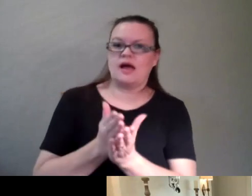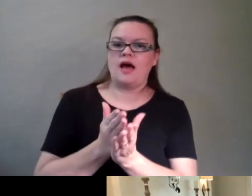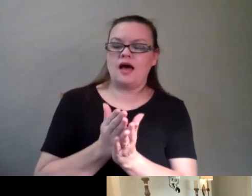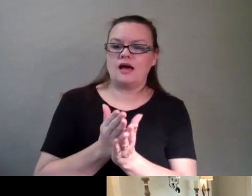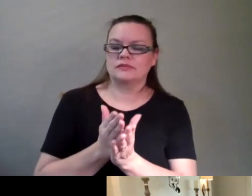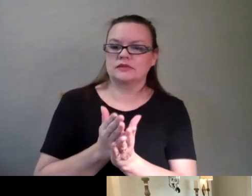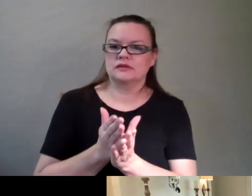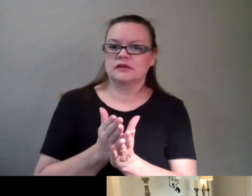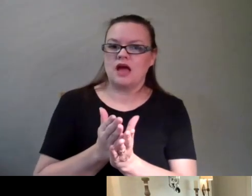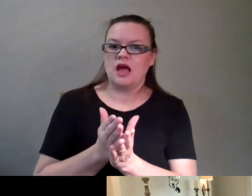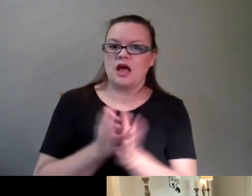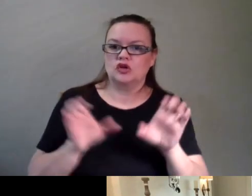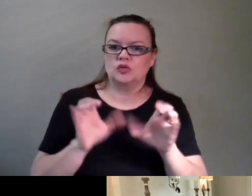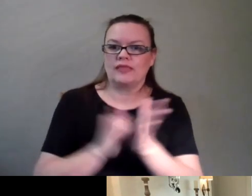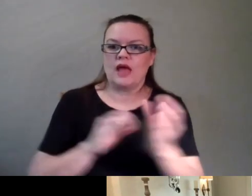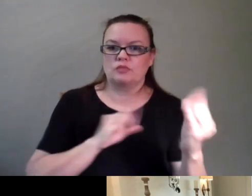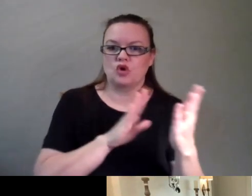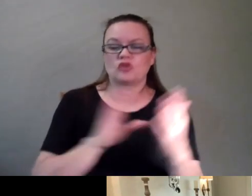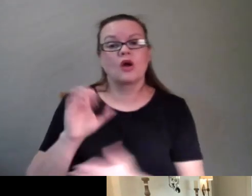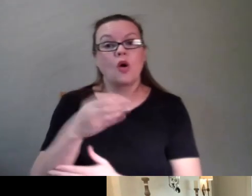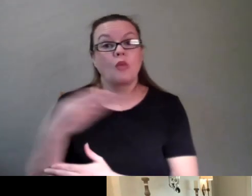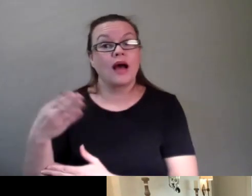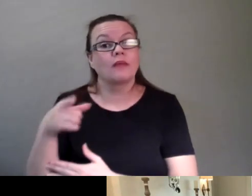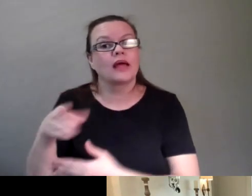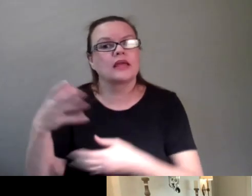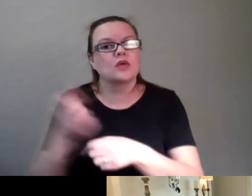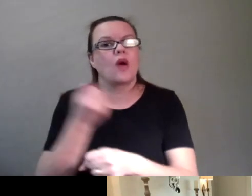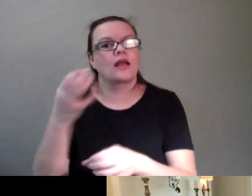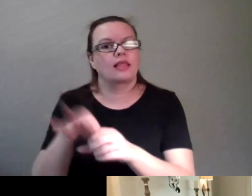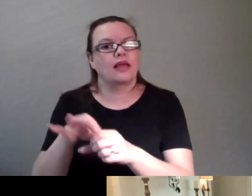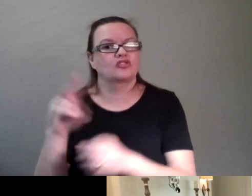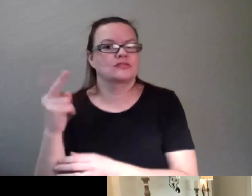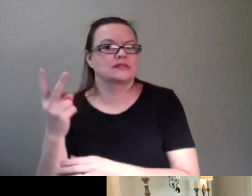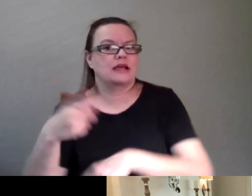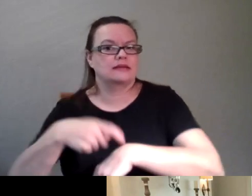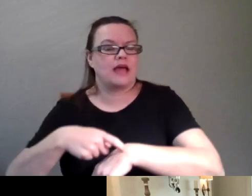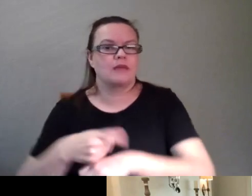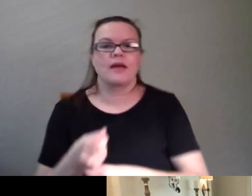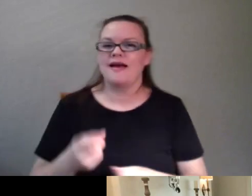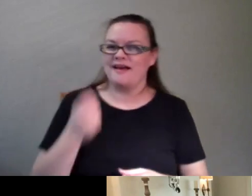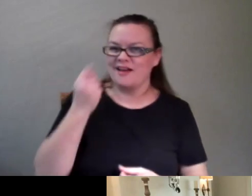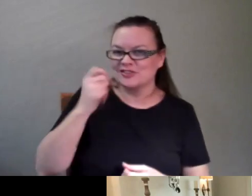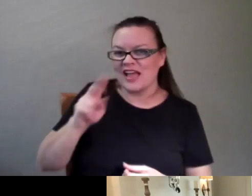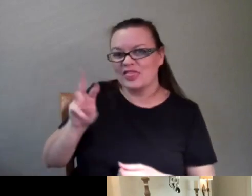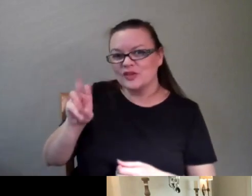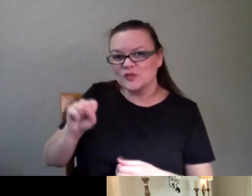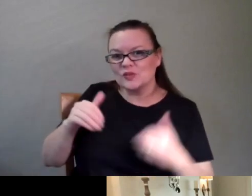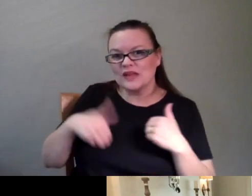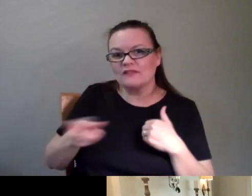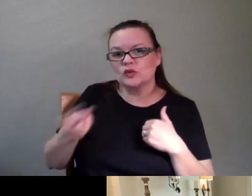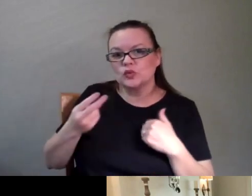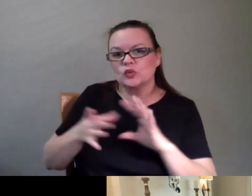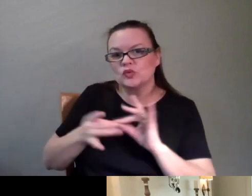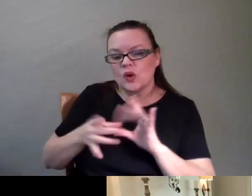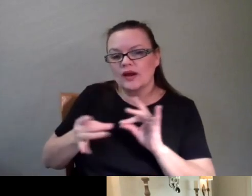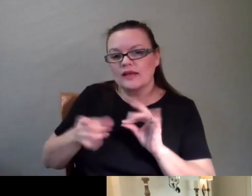when Obama won re-election, they told two stories. They understood what the electorate was gonna be and